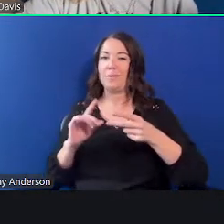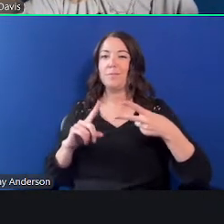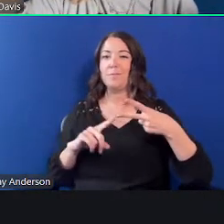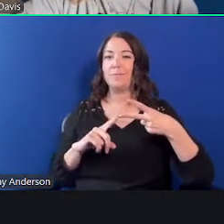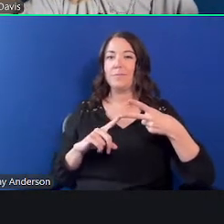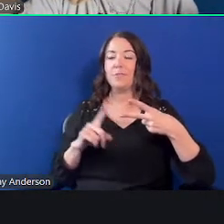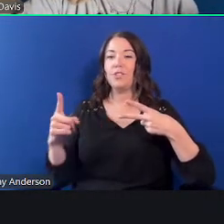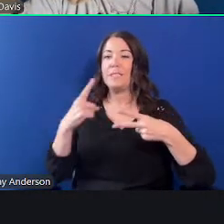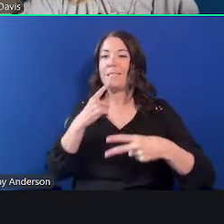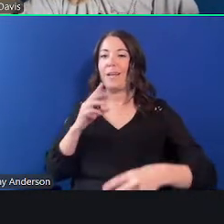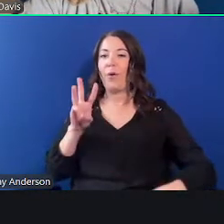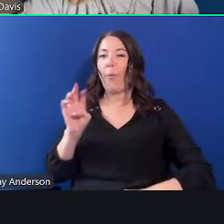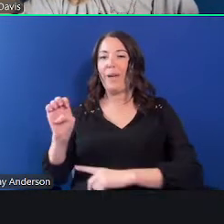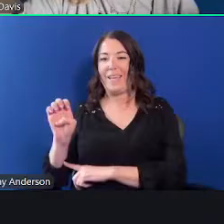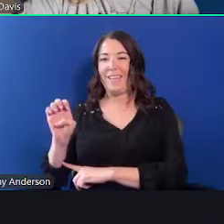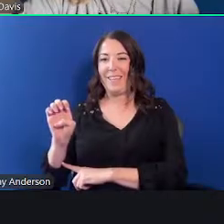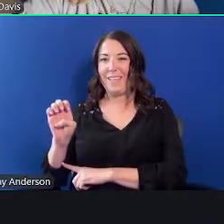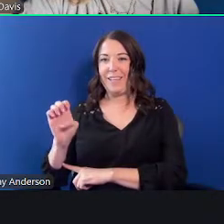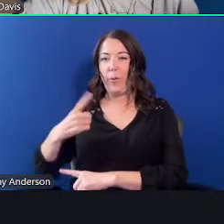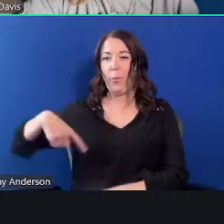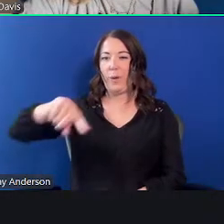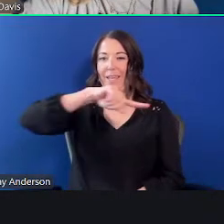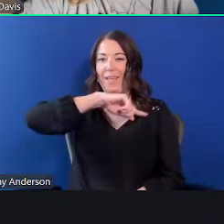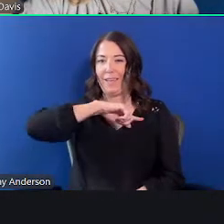word we. And